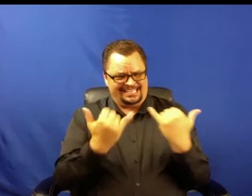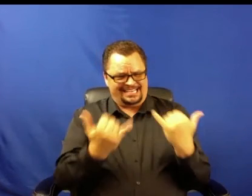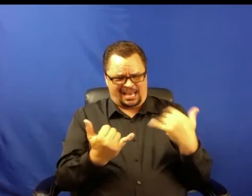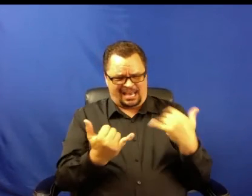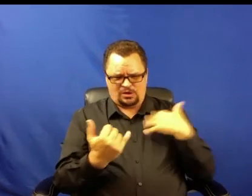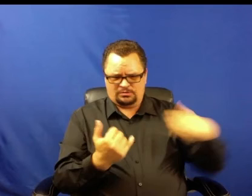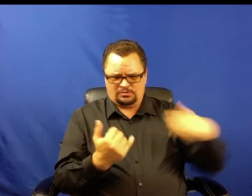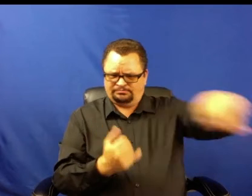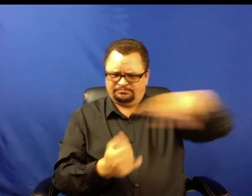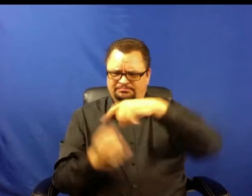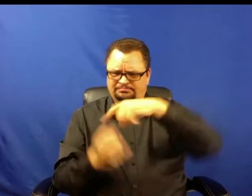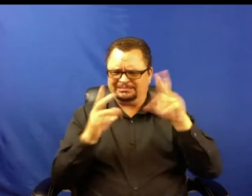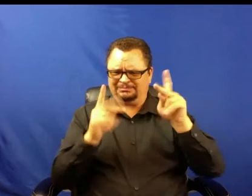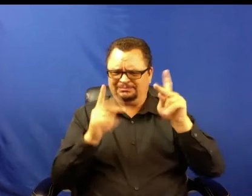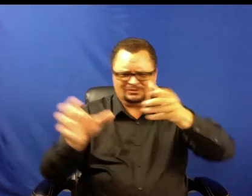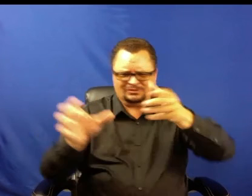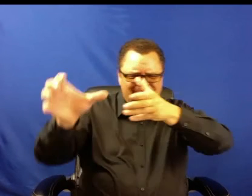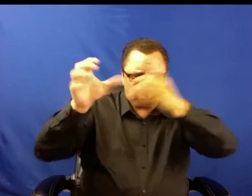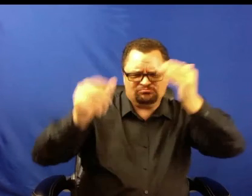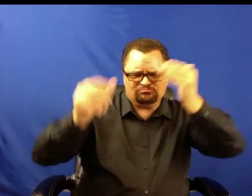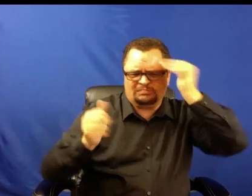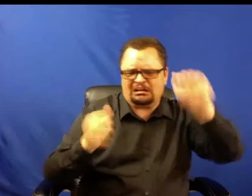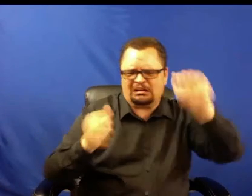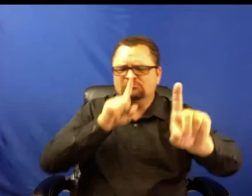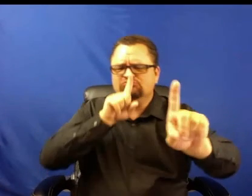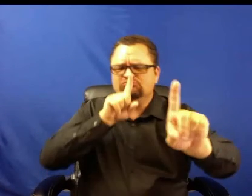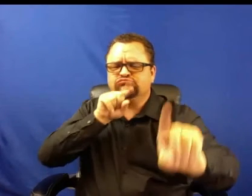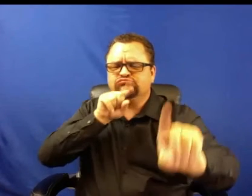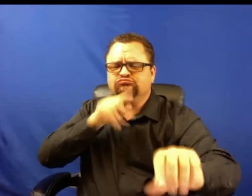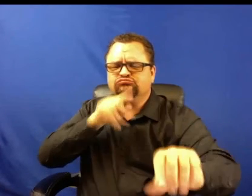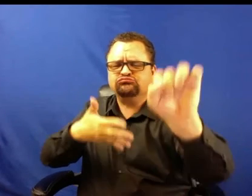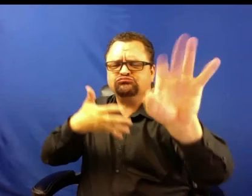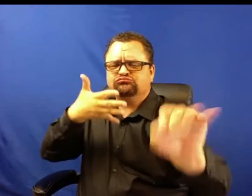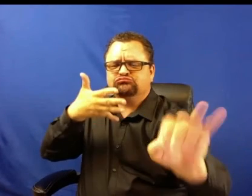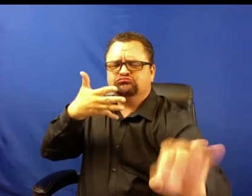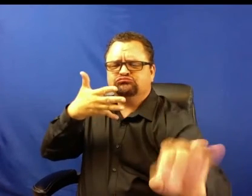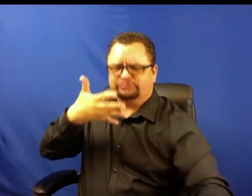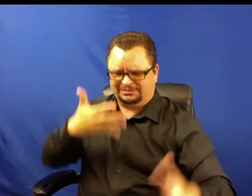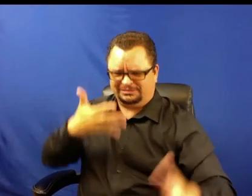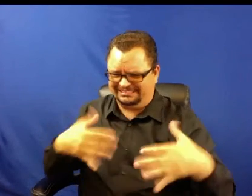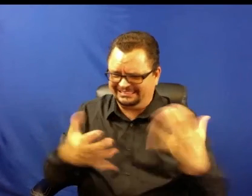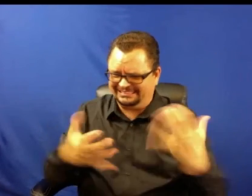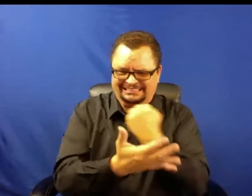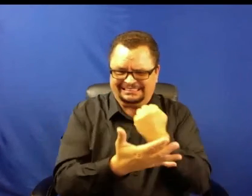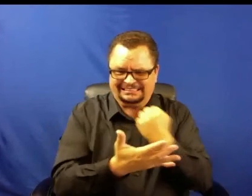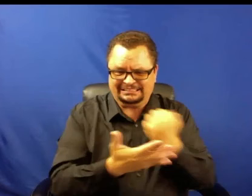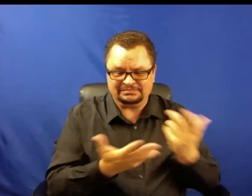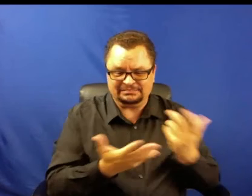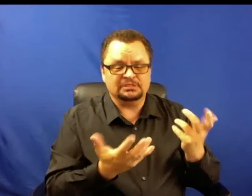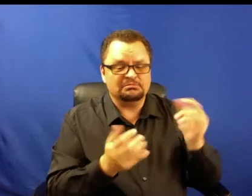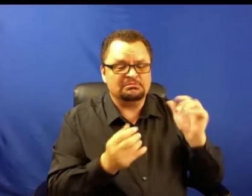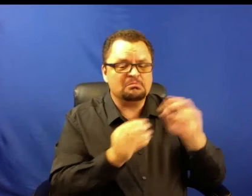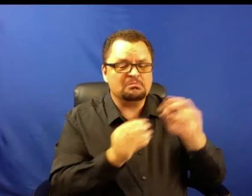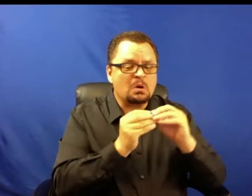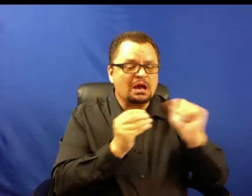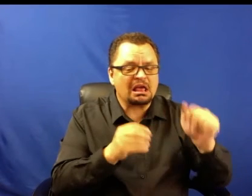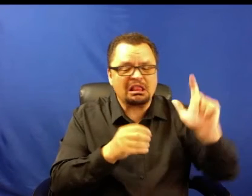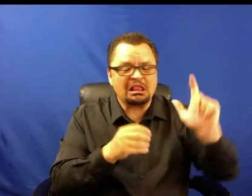linger longer because of the importance of this data and this